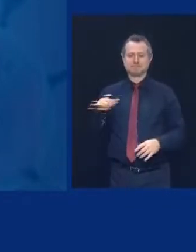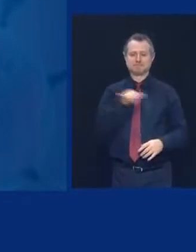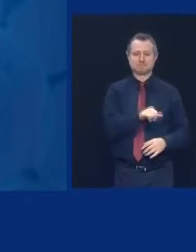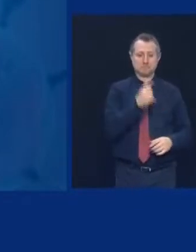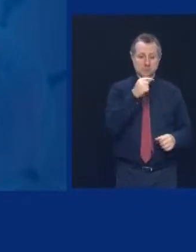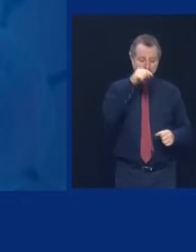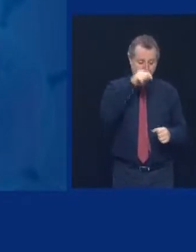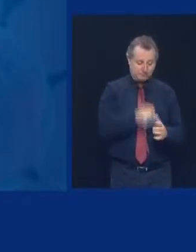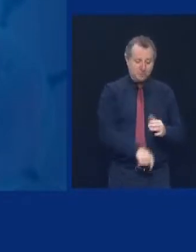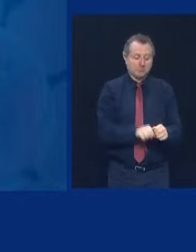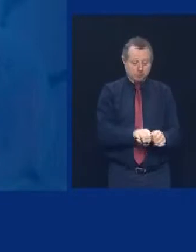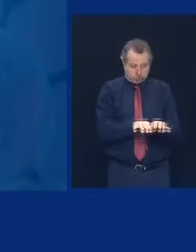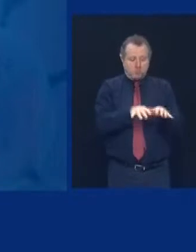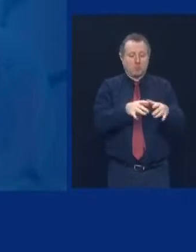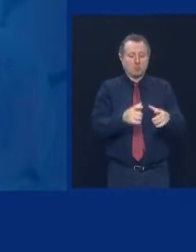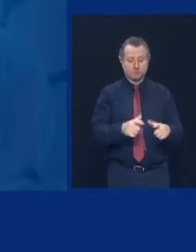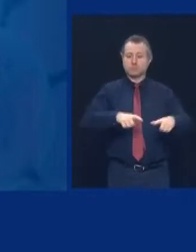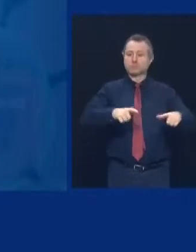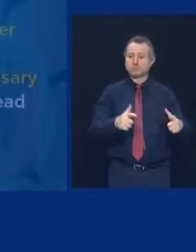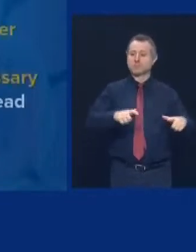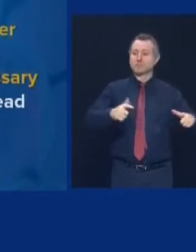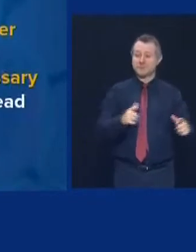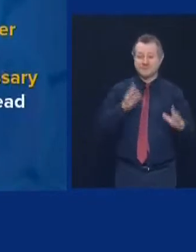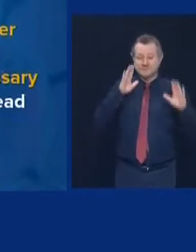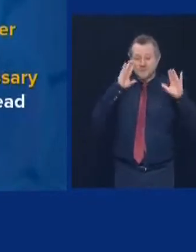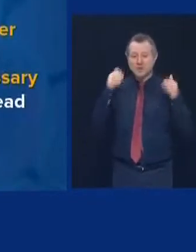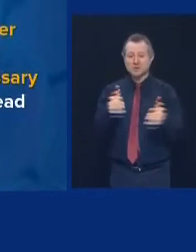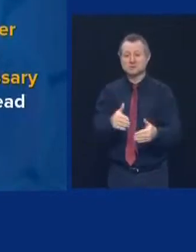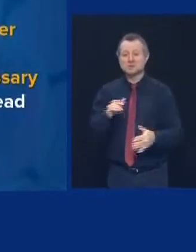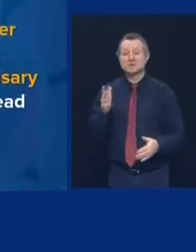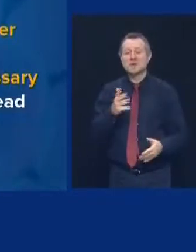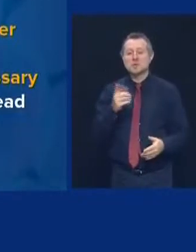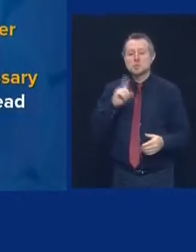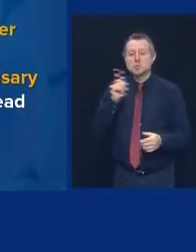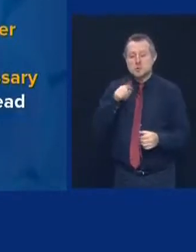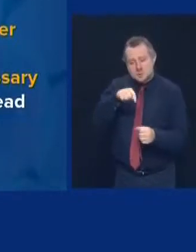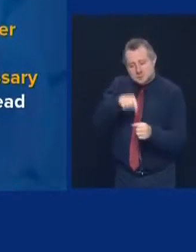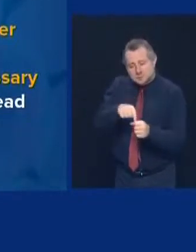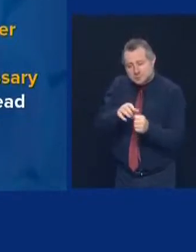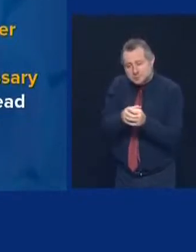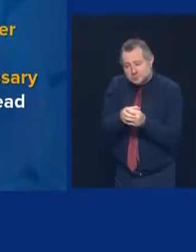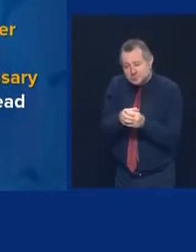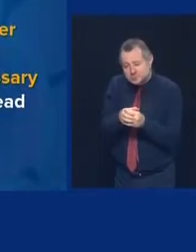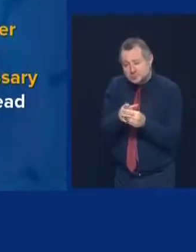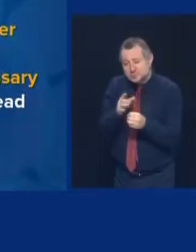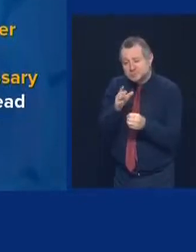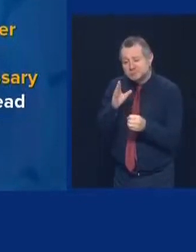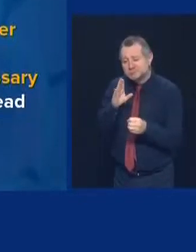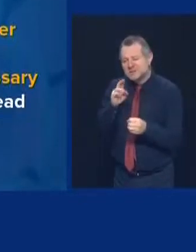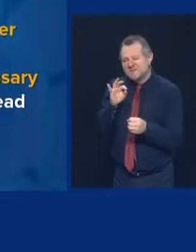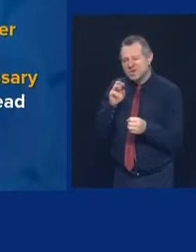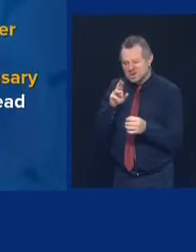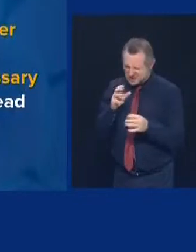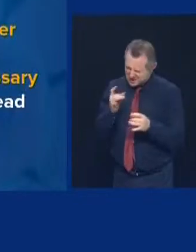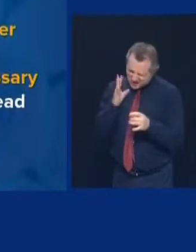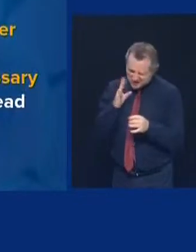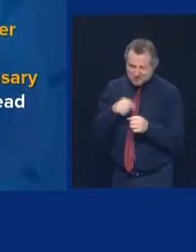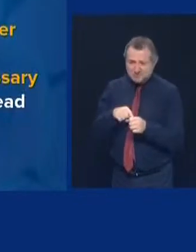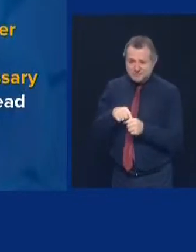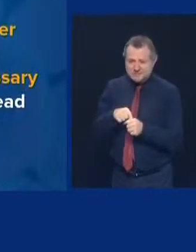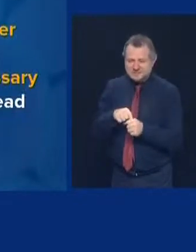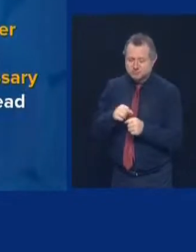the intense cluster and then set up buffer zones, and that's what we did. Most